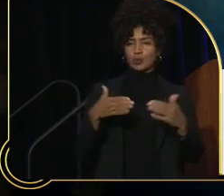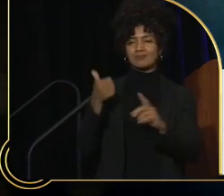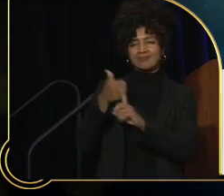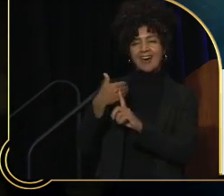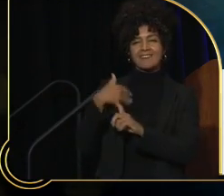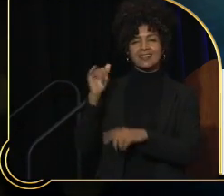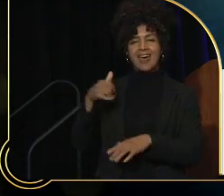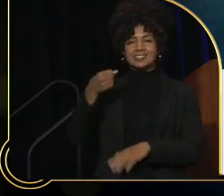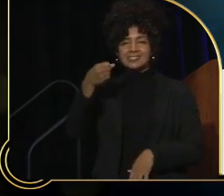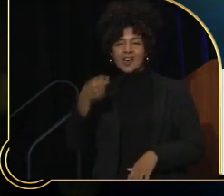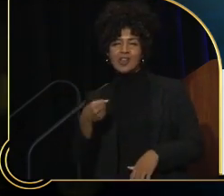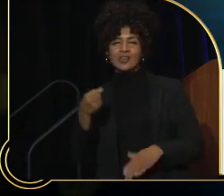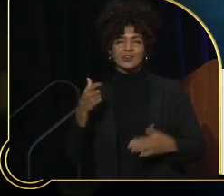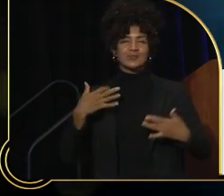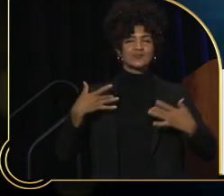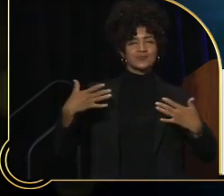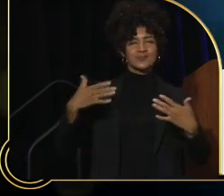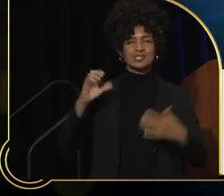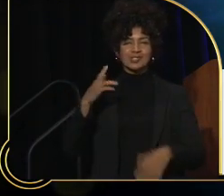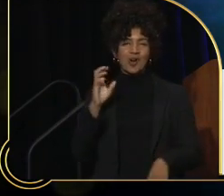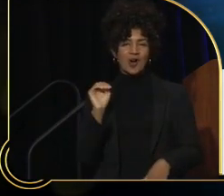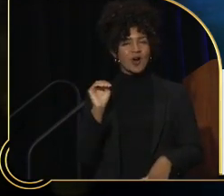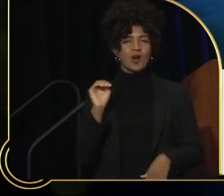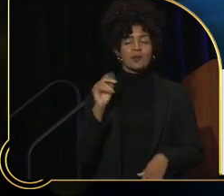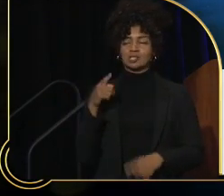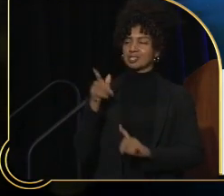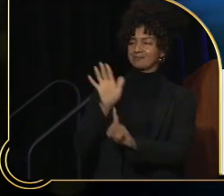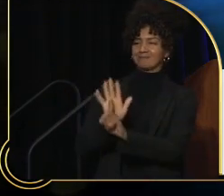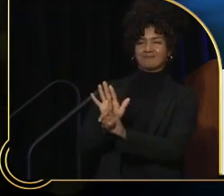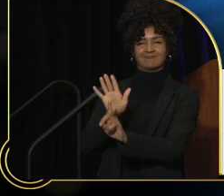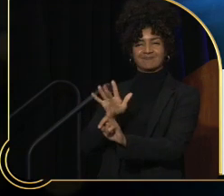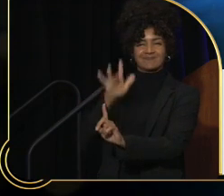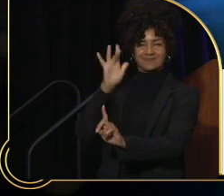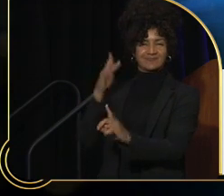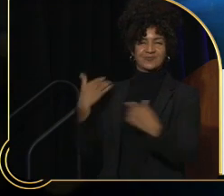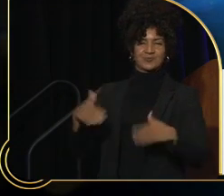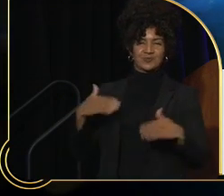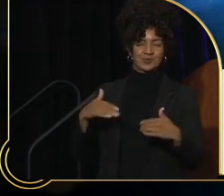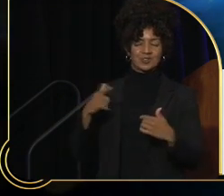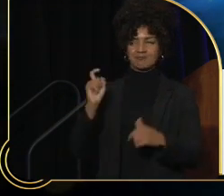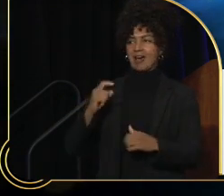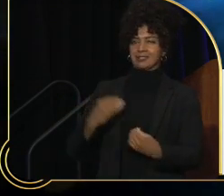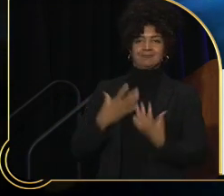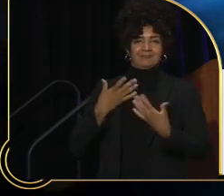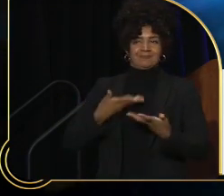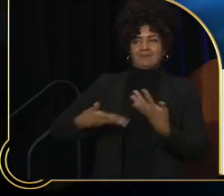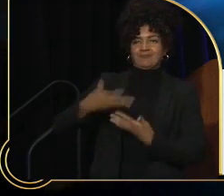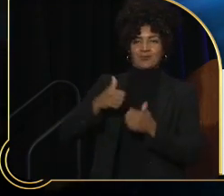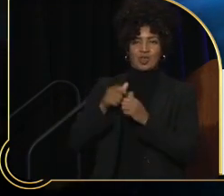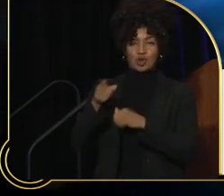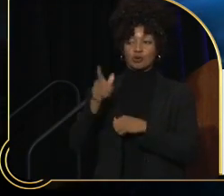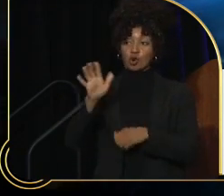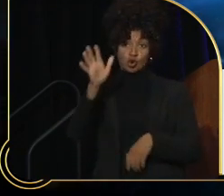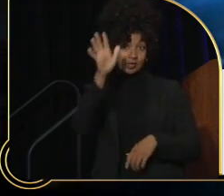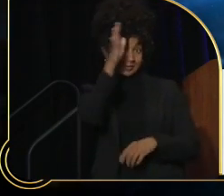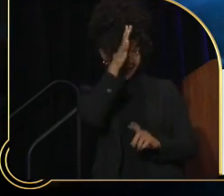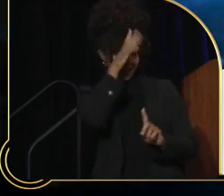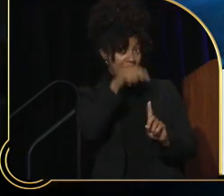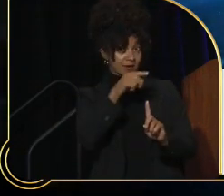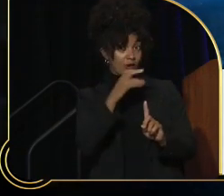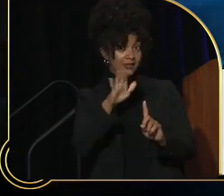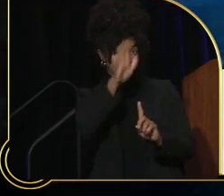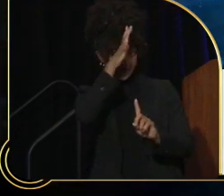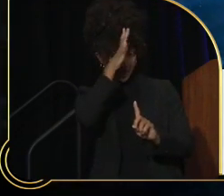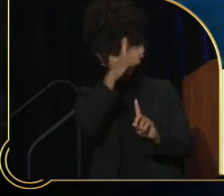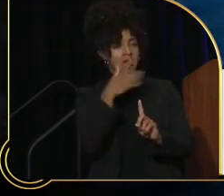happy to be with her. And her dad, who we lost when he was in his early 50s, I think was one of the most important people in public life that I've